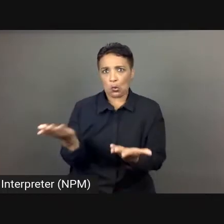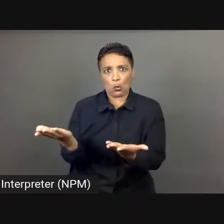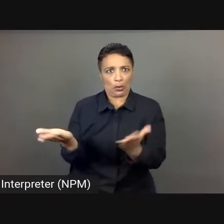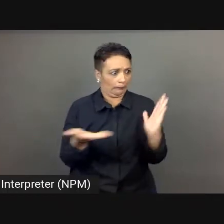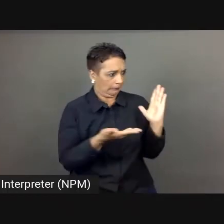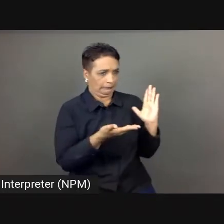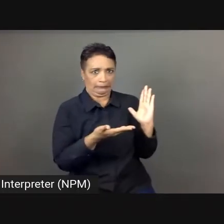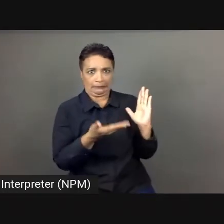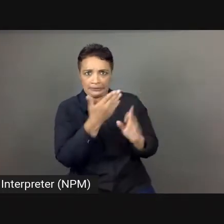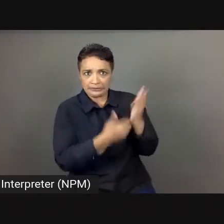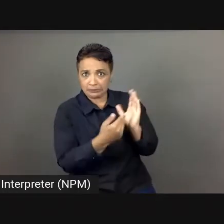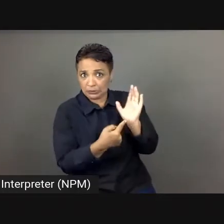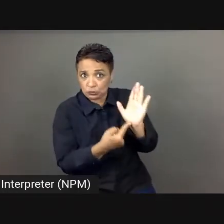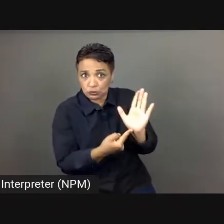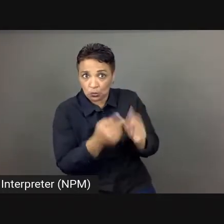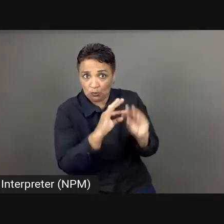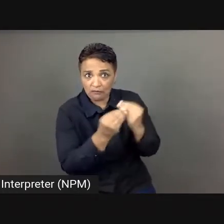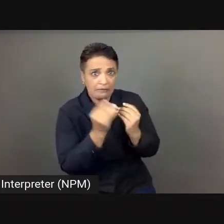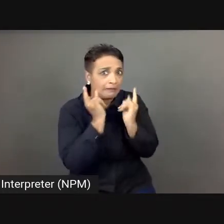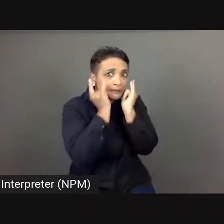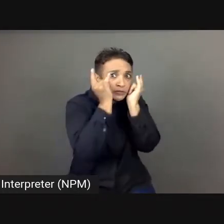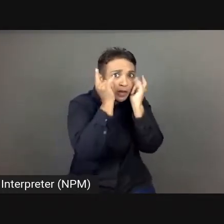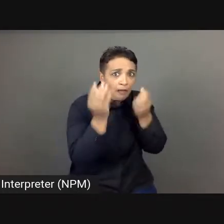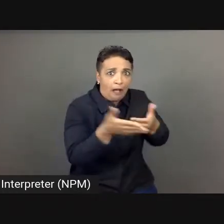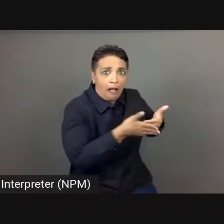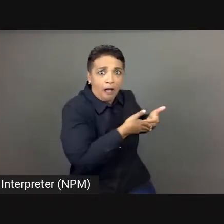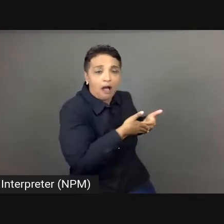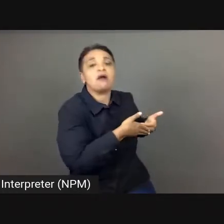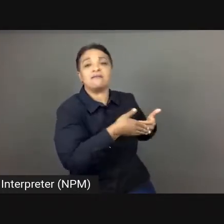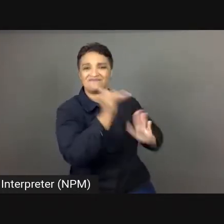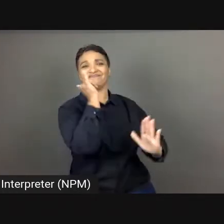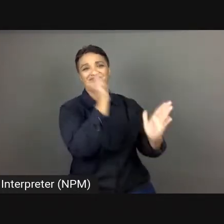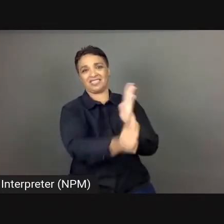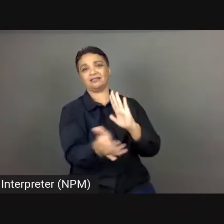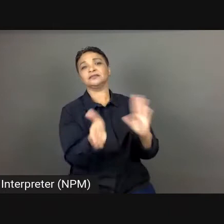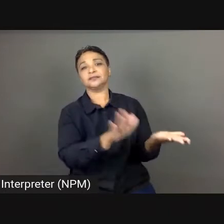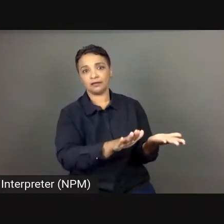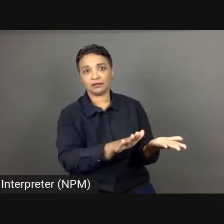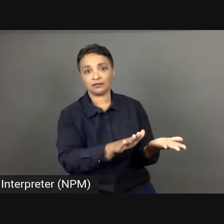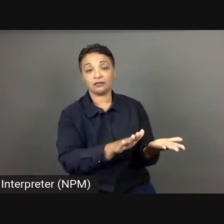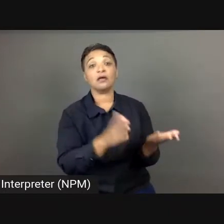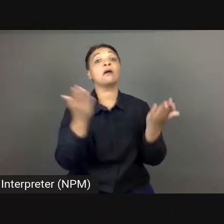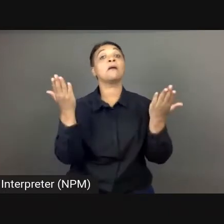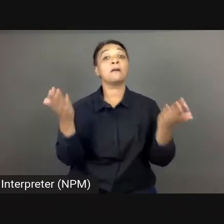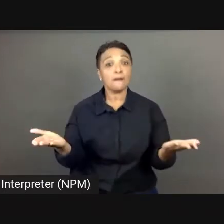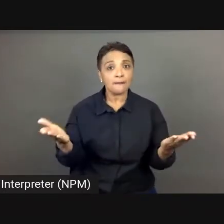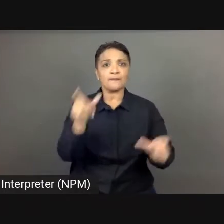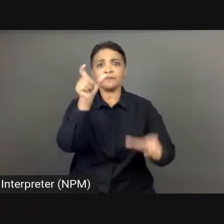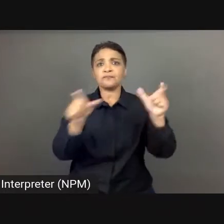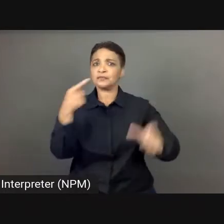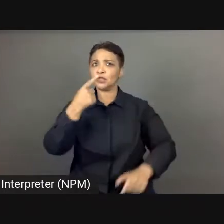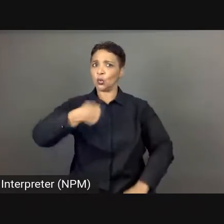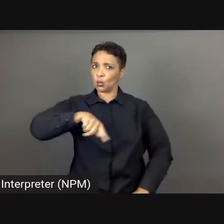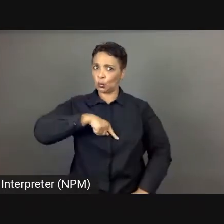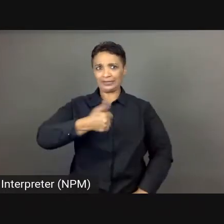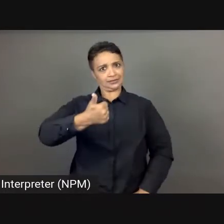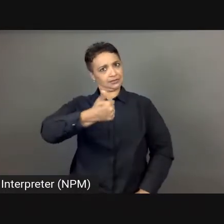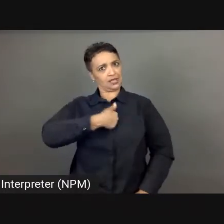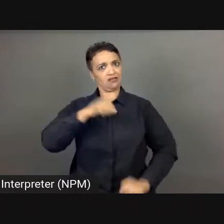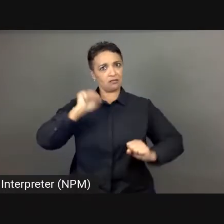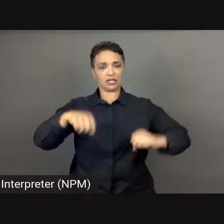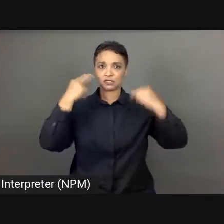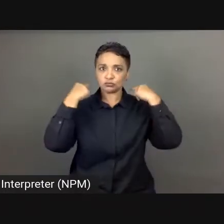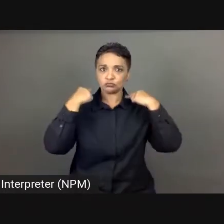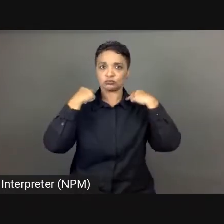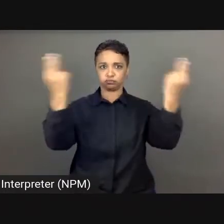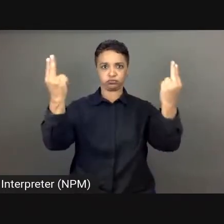to the family. So people begin to see that we need to talk for ourselves. Otherwise, nobody else cares if we